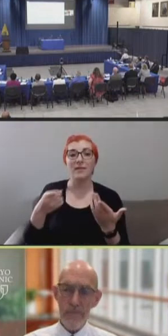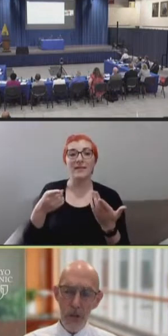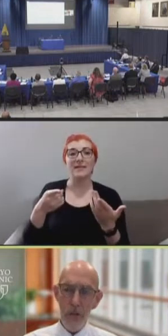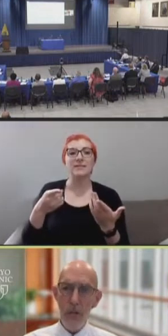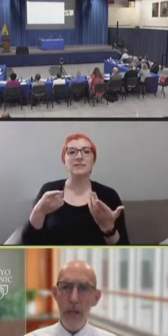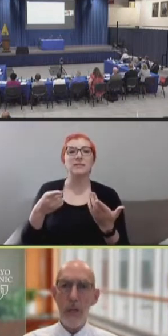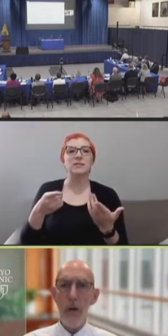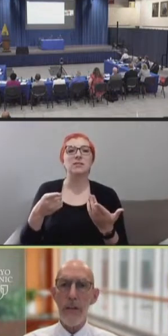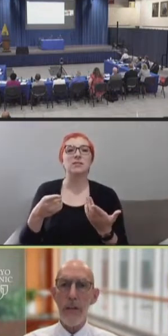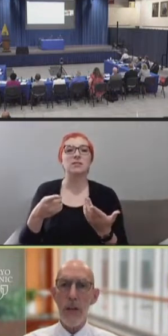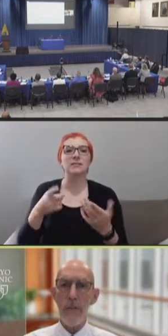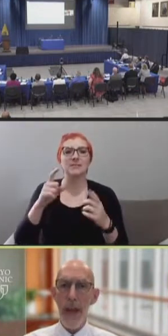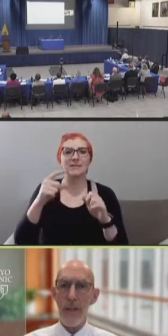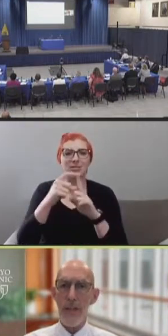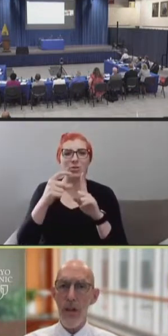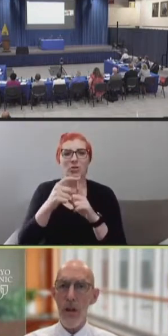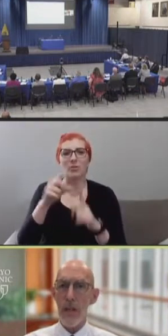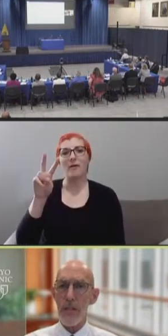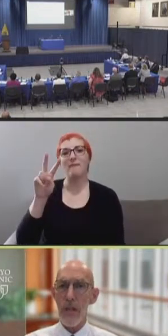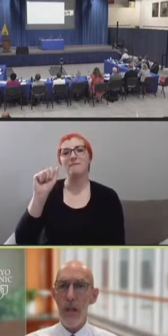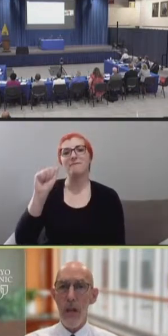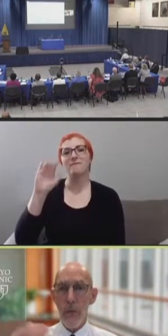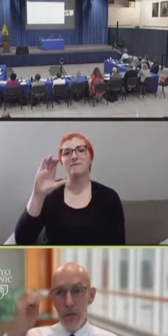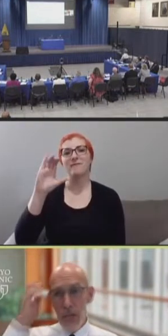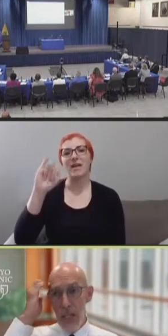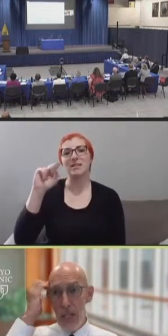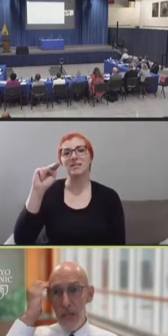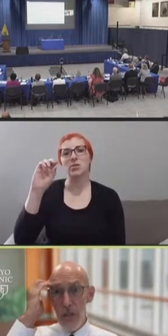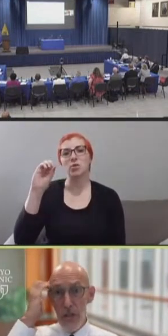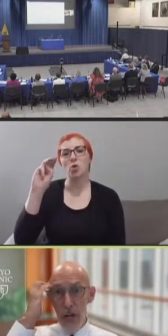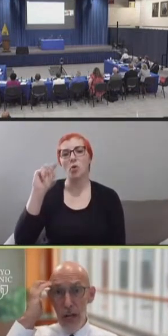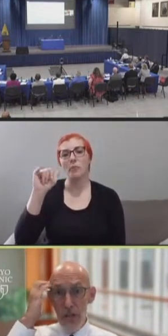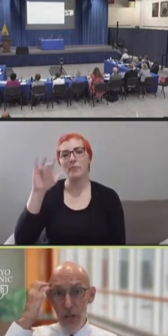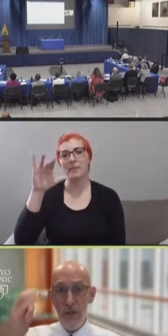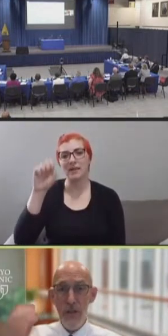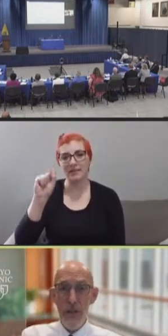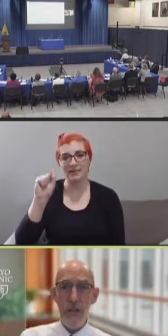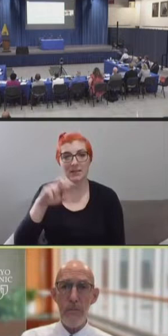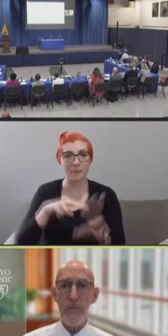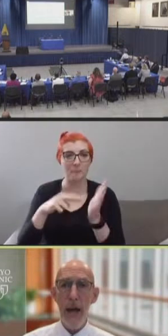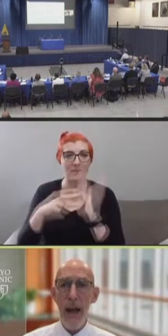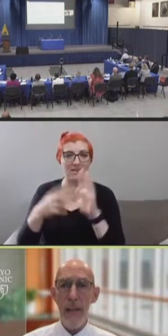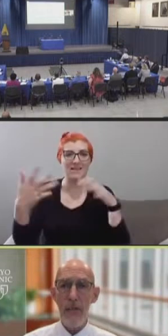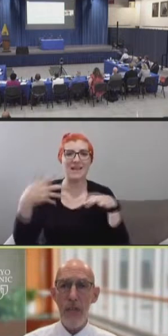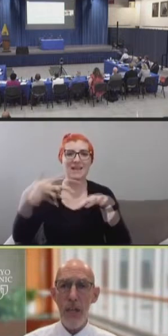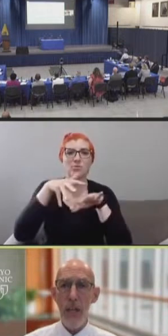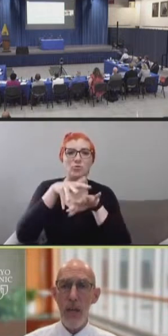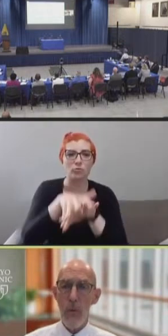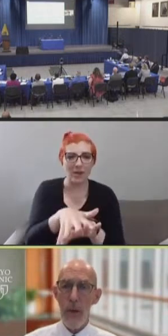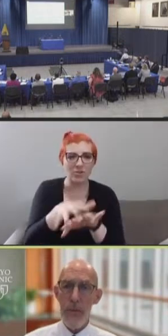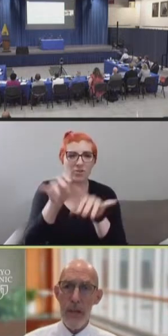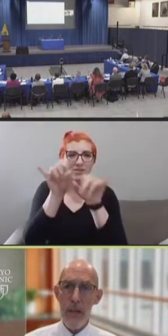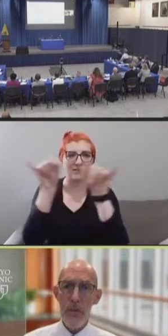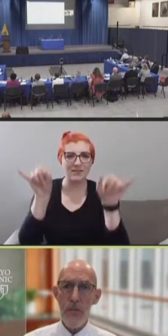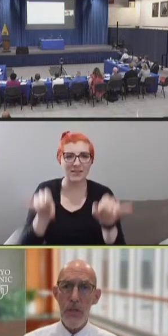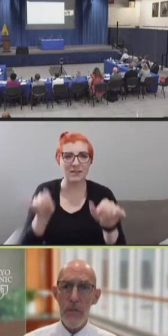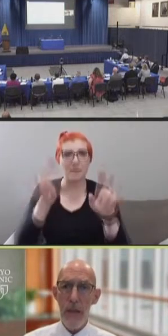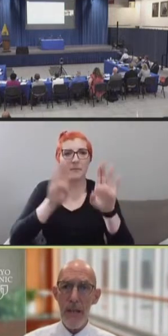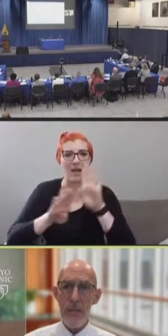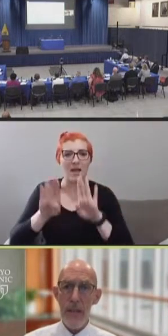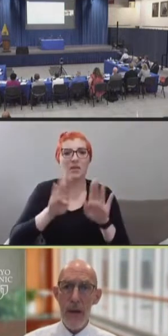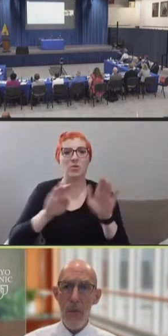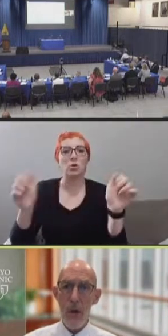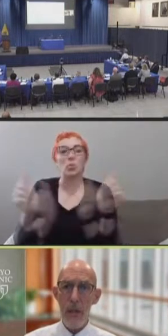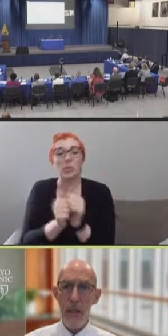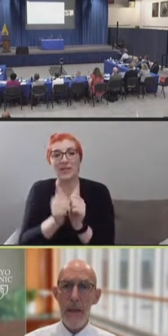a term we coined called vaccinomics, which is the integration of systems biology with the immune